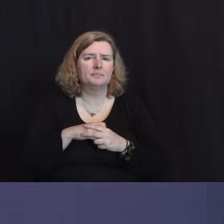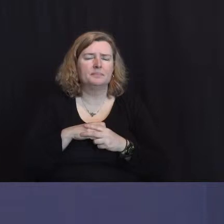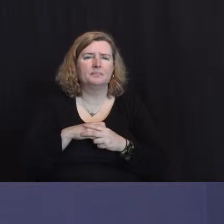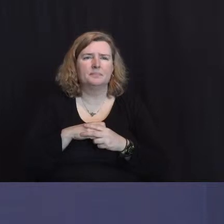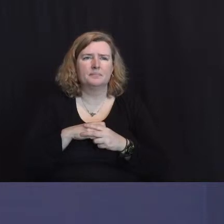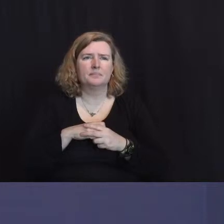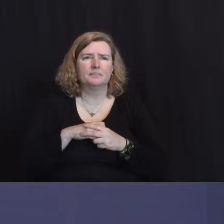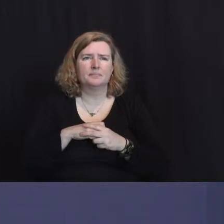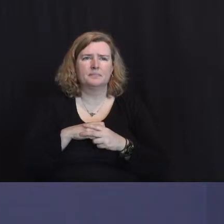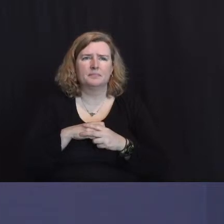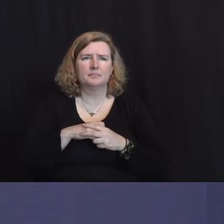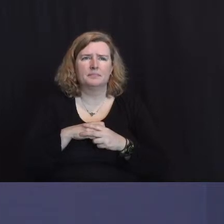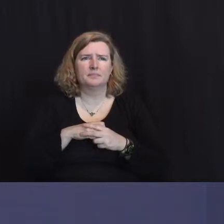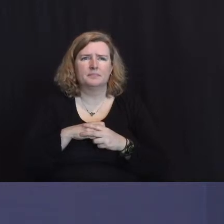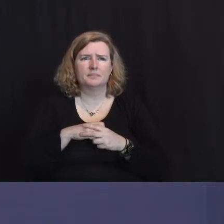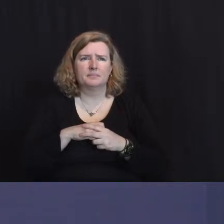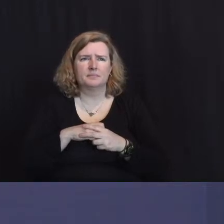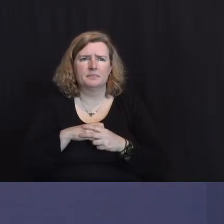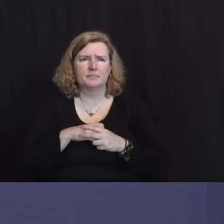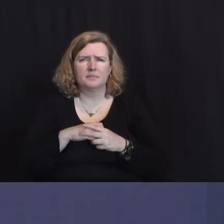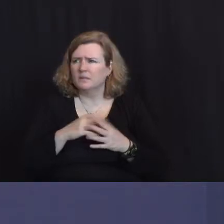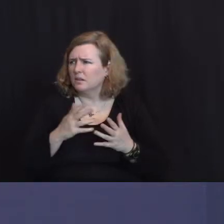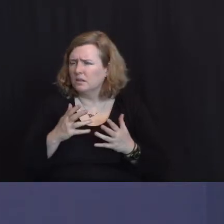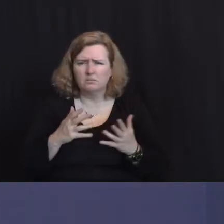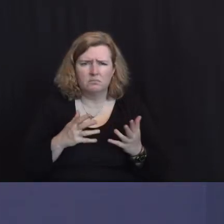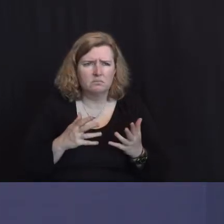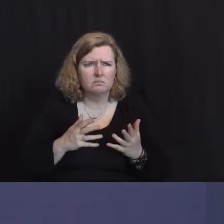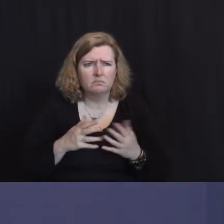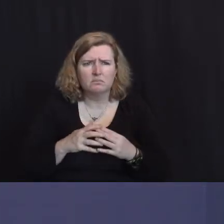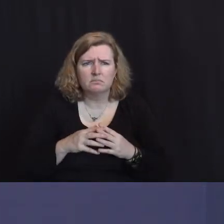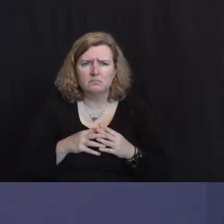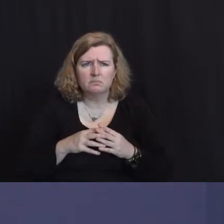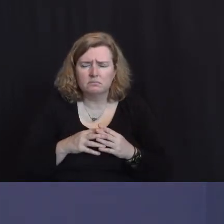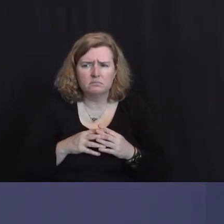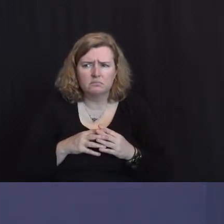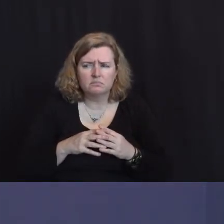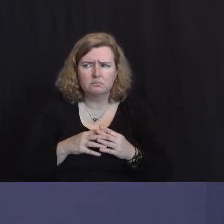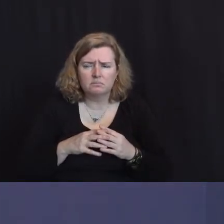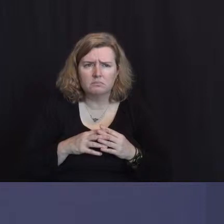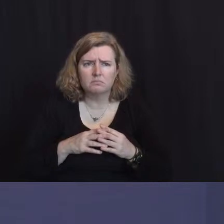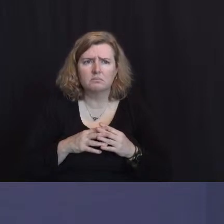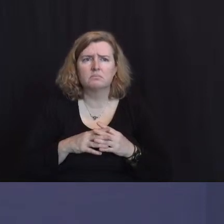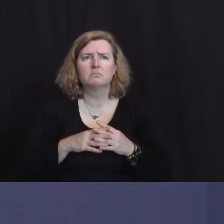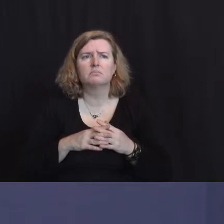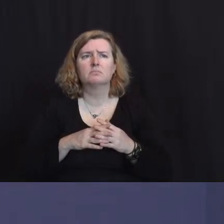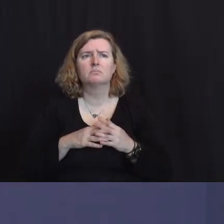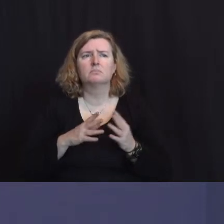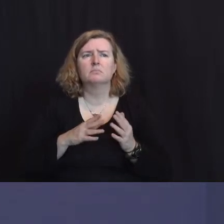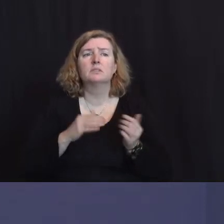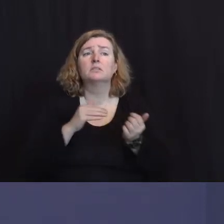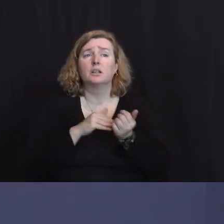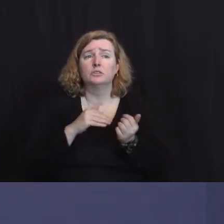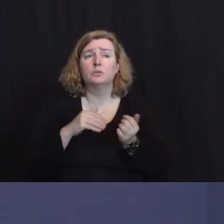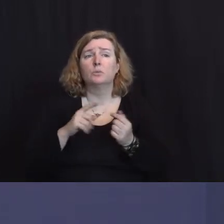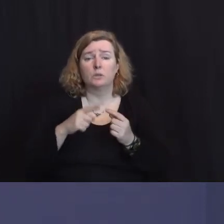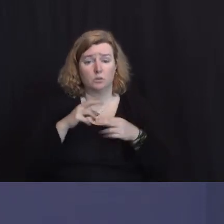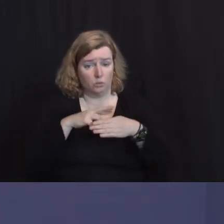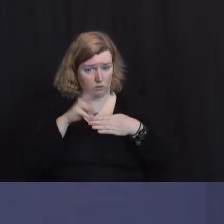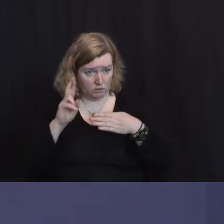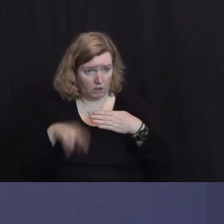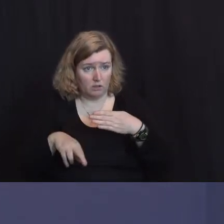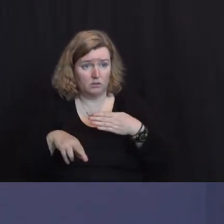Oh no, when the result comes in, we're not the ones that are necessarily the